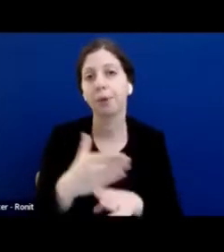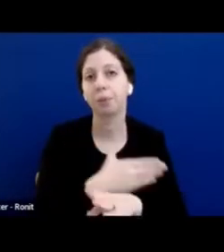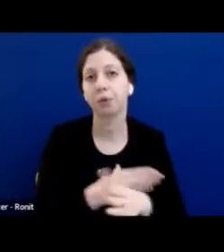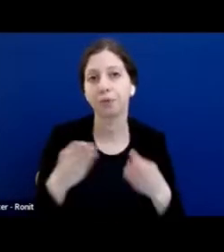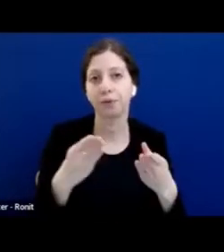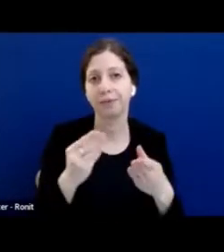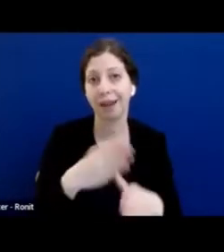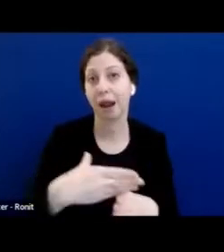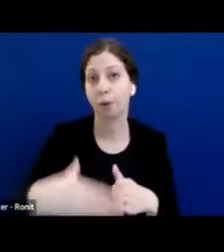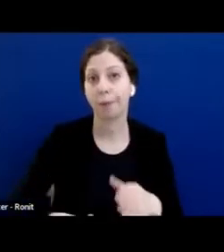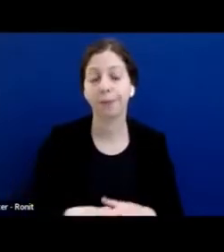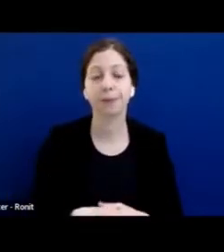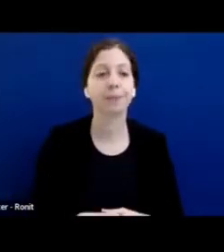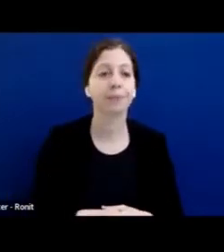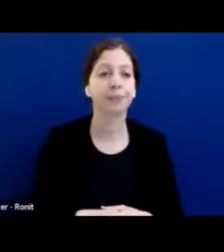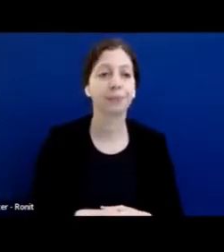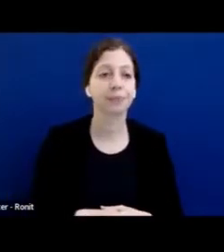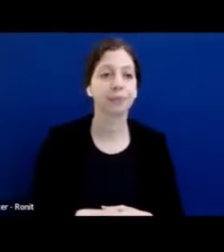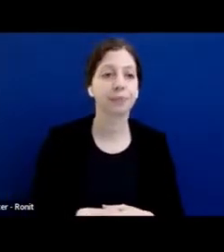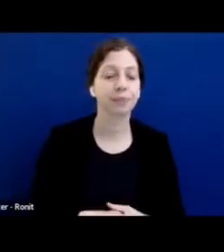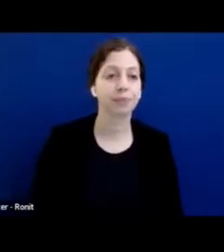outcomes? Slide, please.